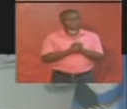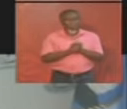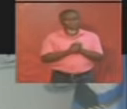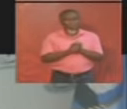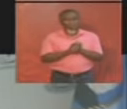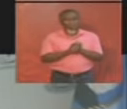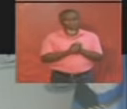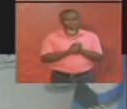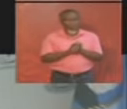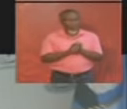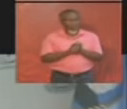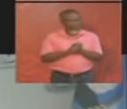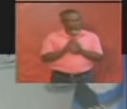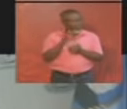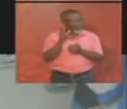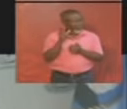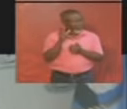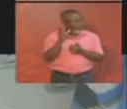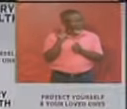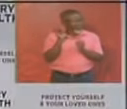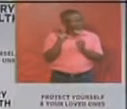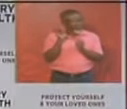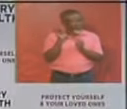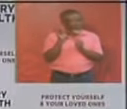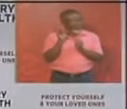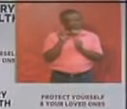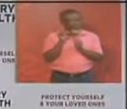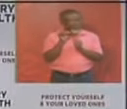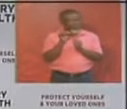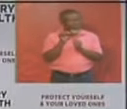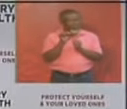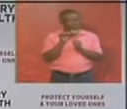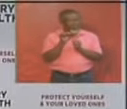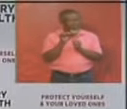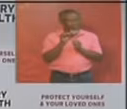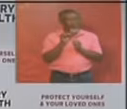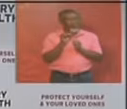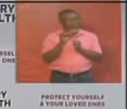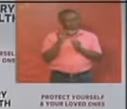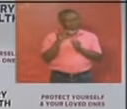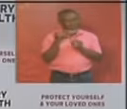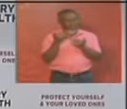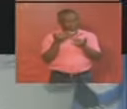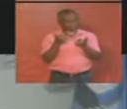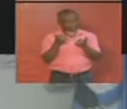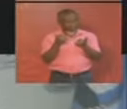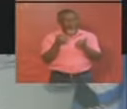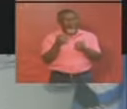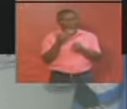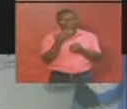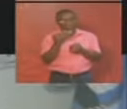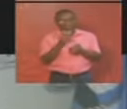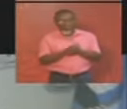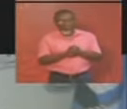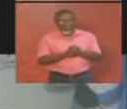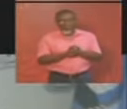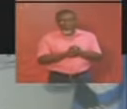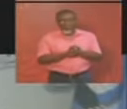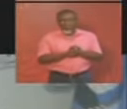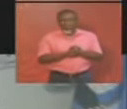Dr. Hoyt, I don't think we're hearing you. Not sure if your mic is muted. Okay, am I unmuted now? We can hear you. Thank you.